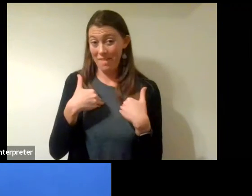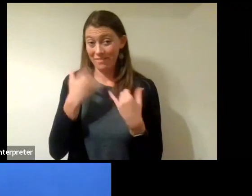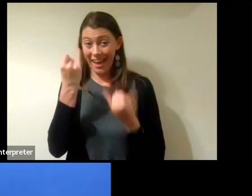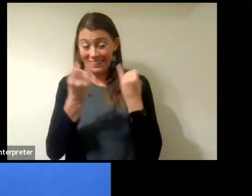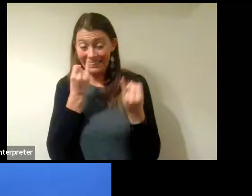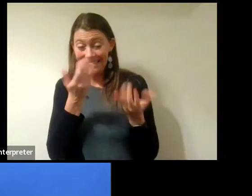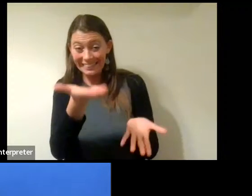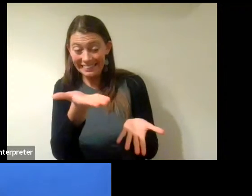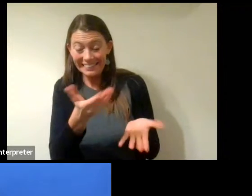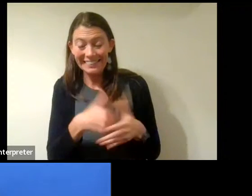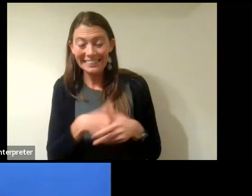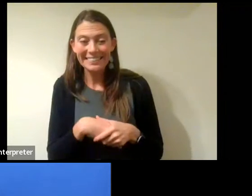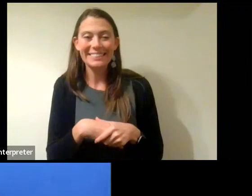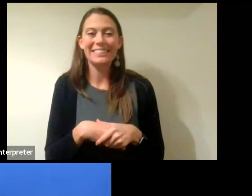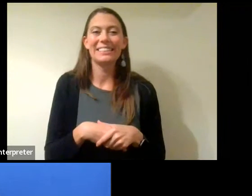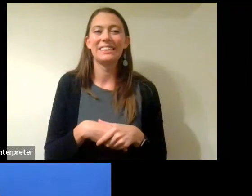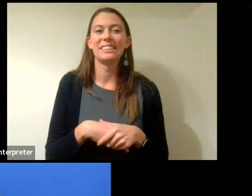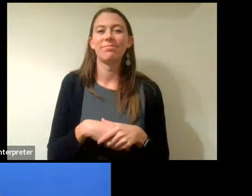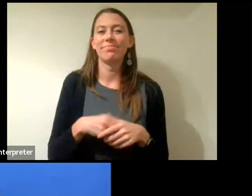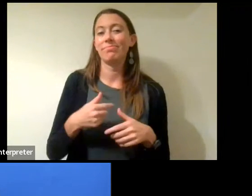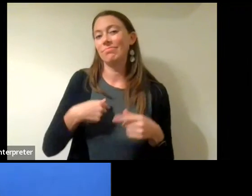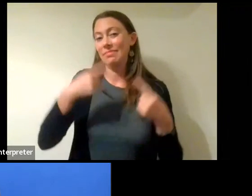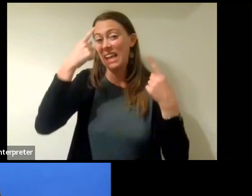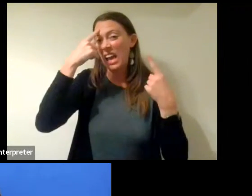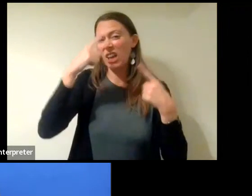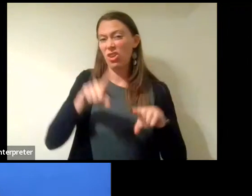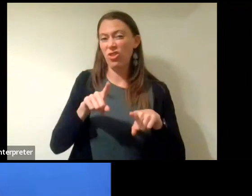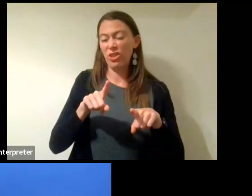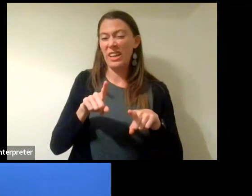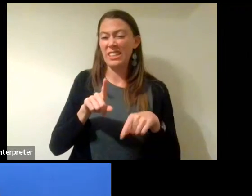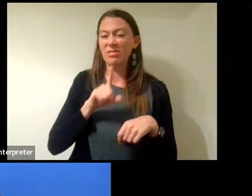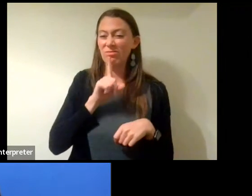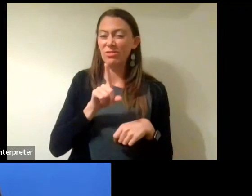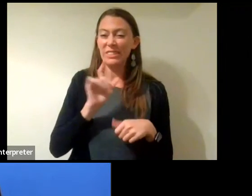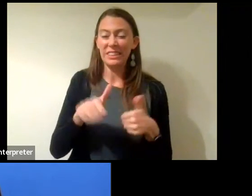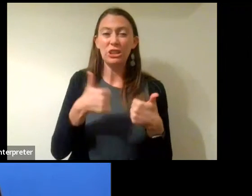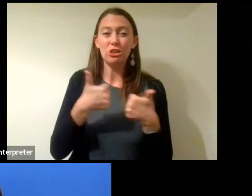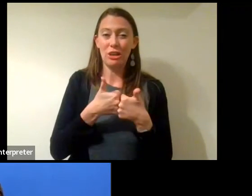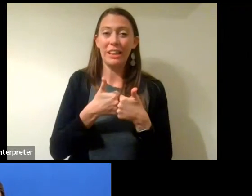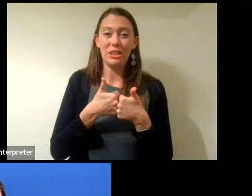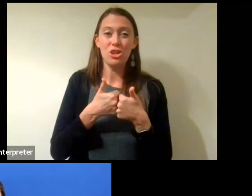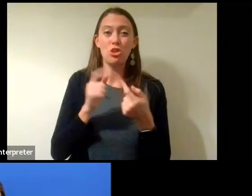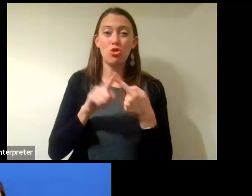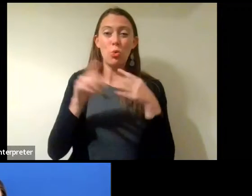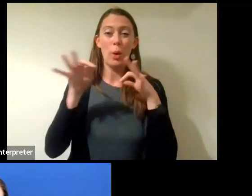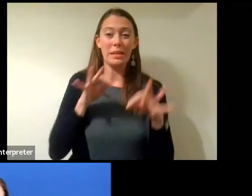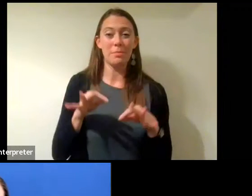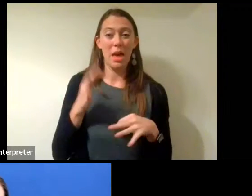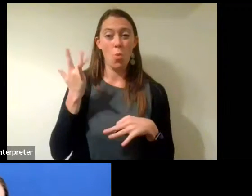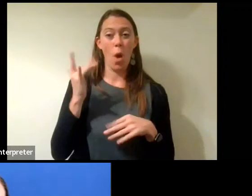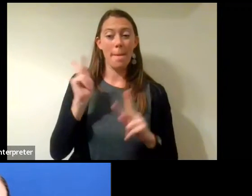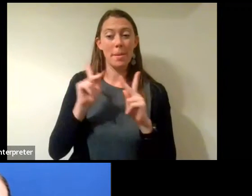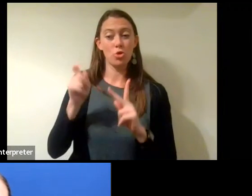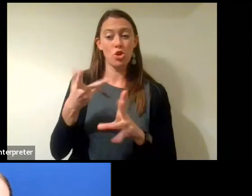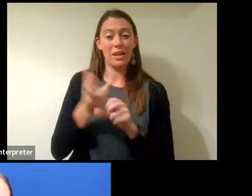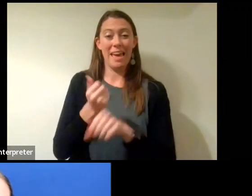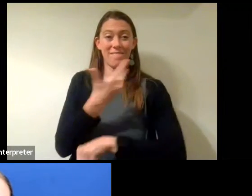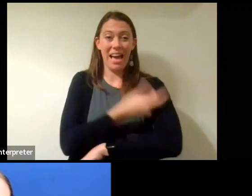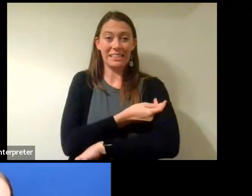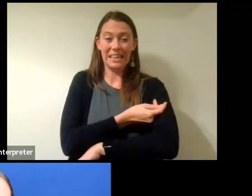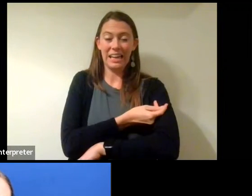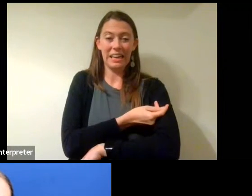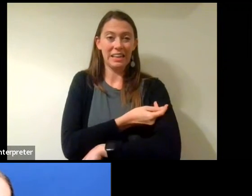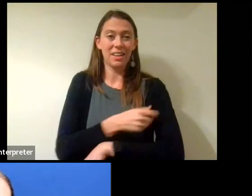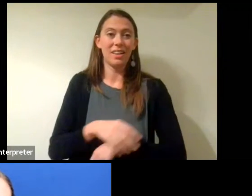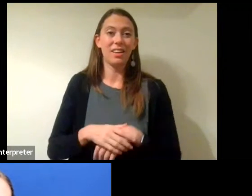I mean, this is really challenging, but I think, first of all, I get asked this all the time. I can't tell people, I have